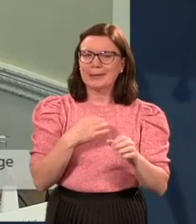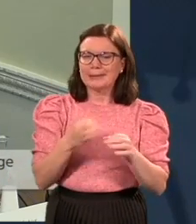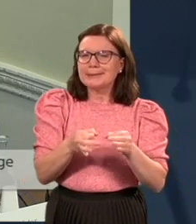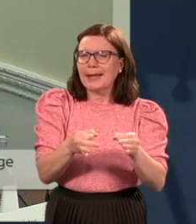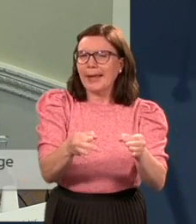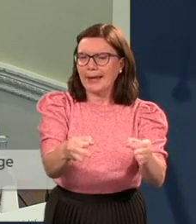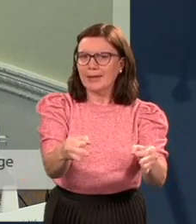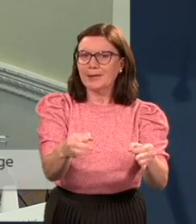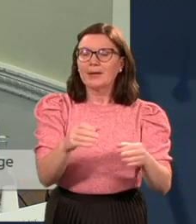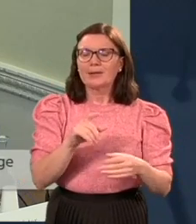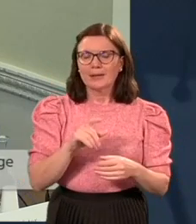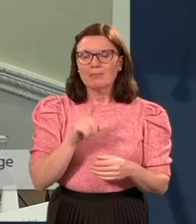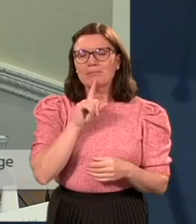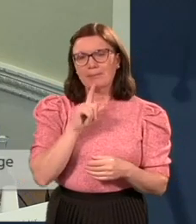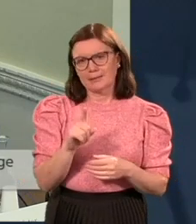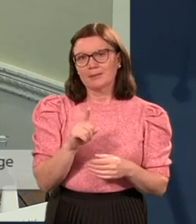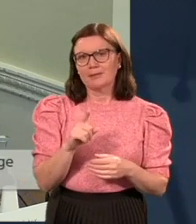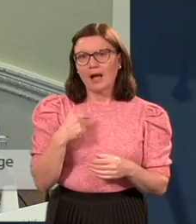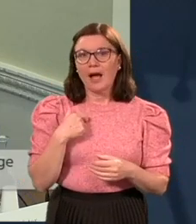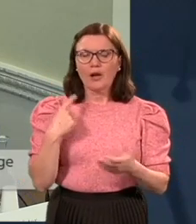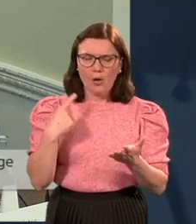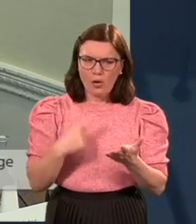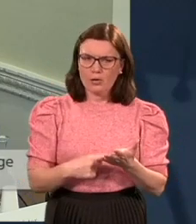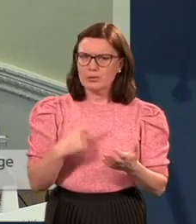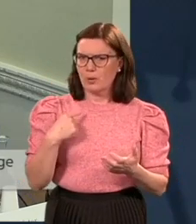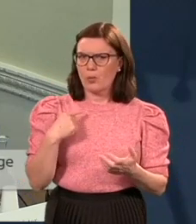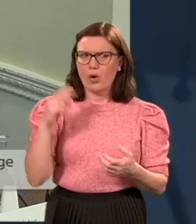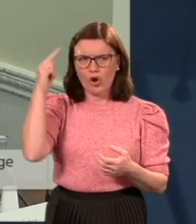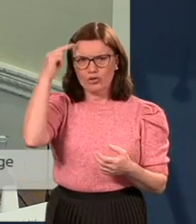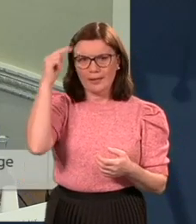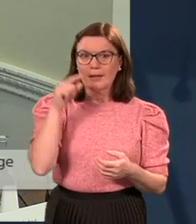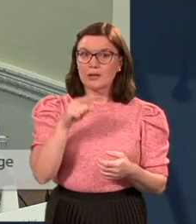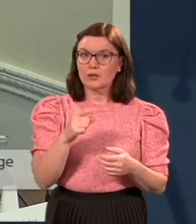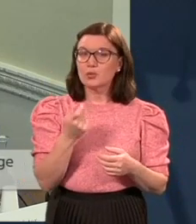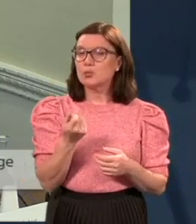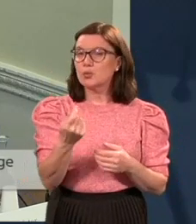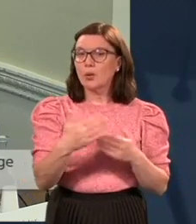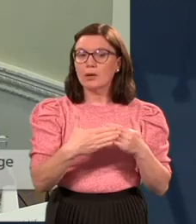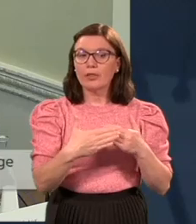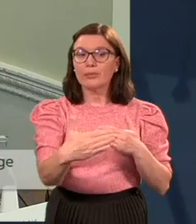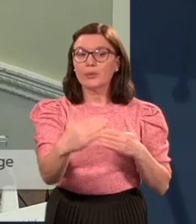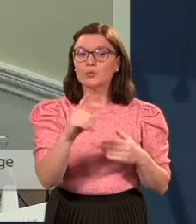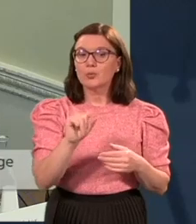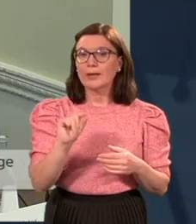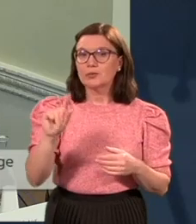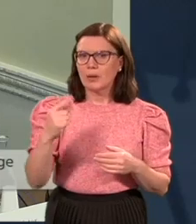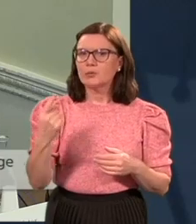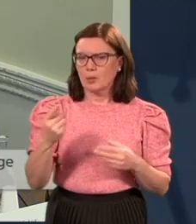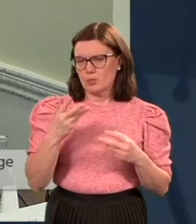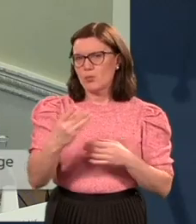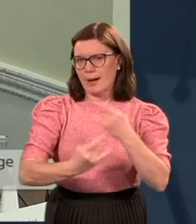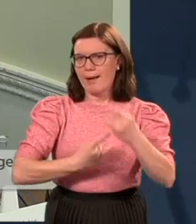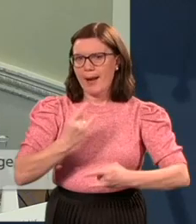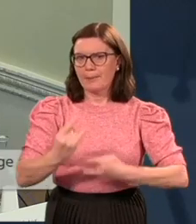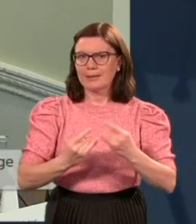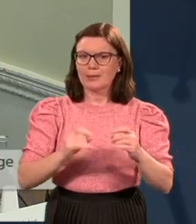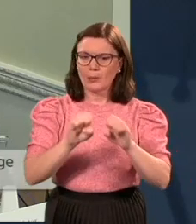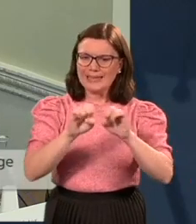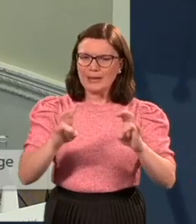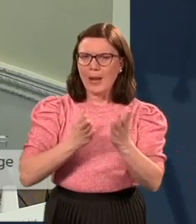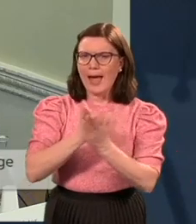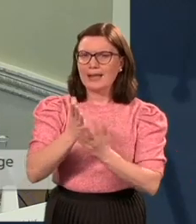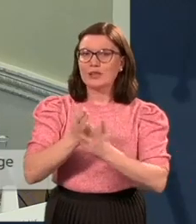Chair. However, I also understand that this will be realised over the course of 2021. Equal access to justice